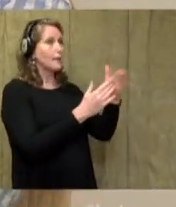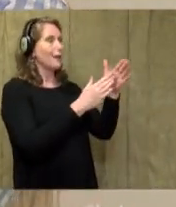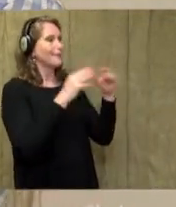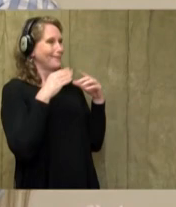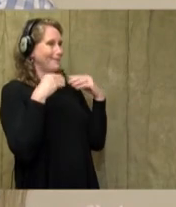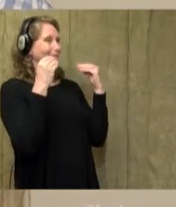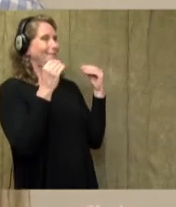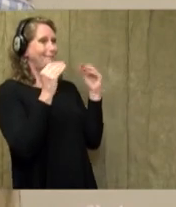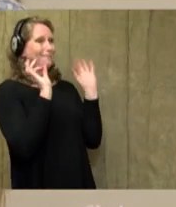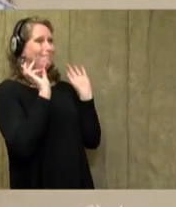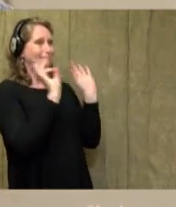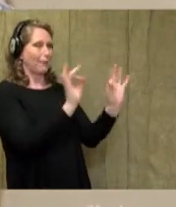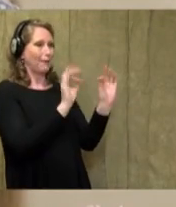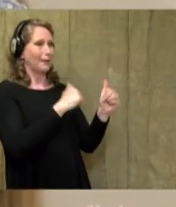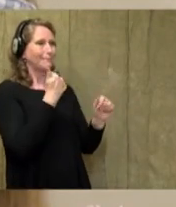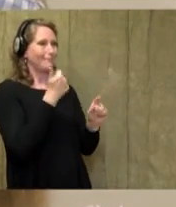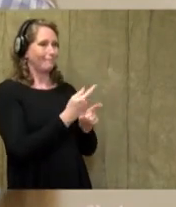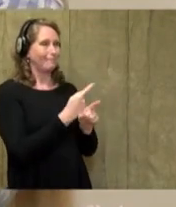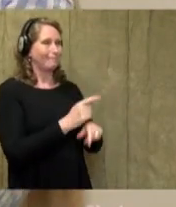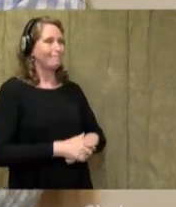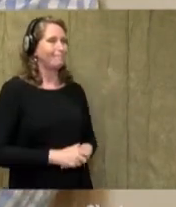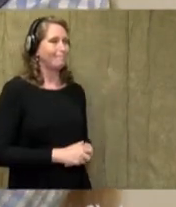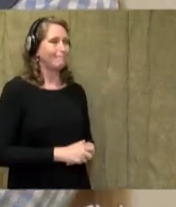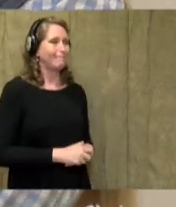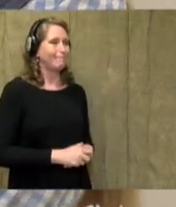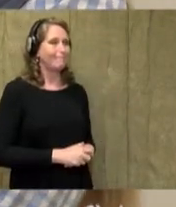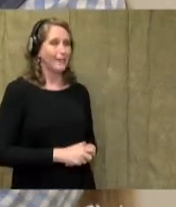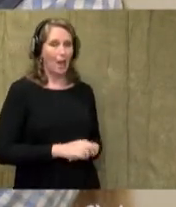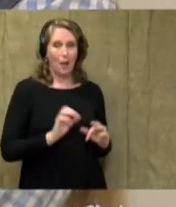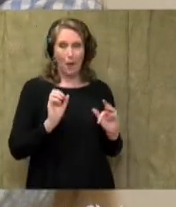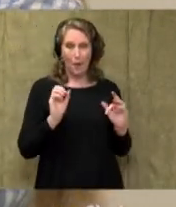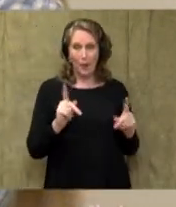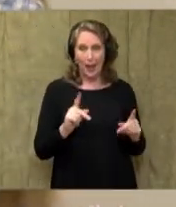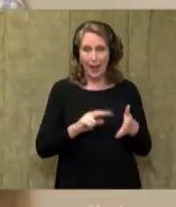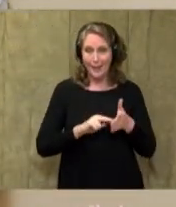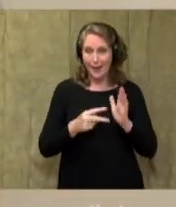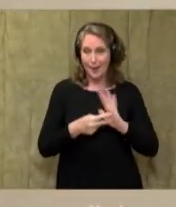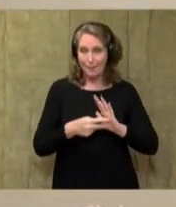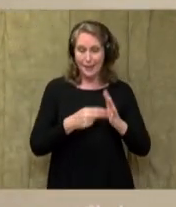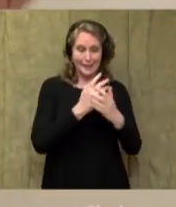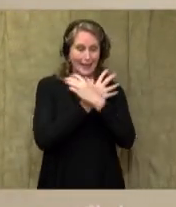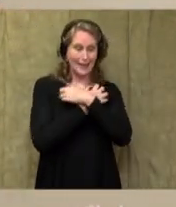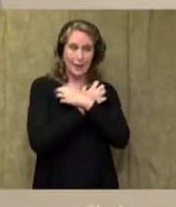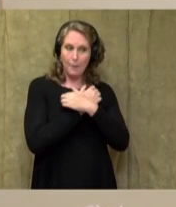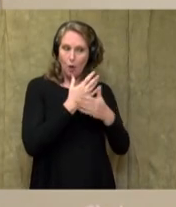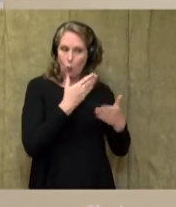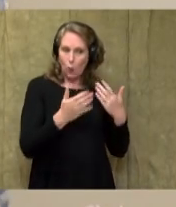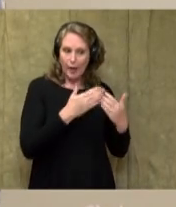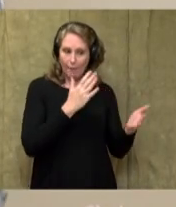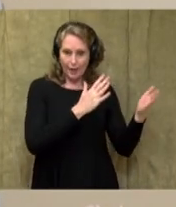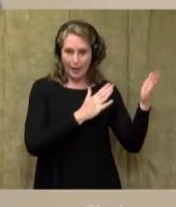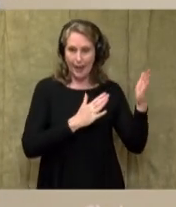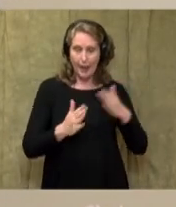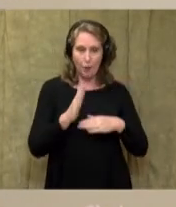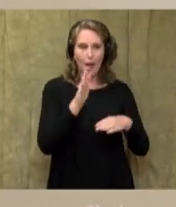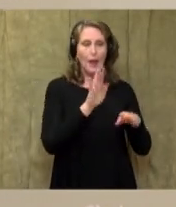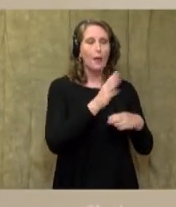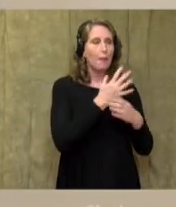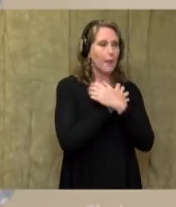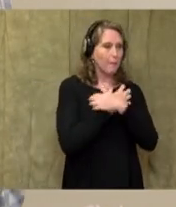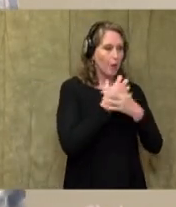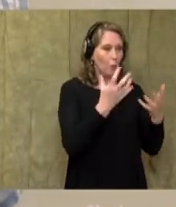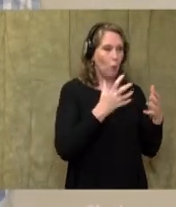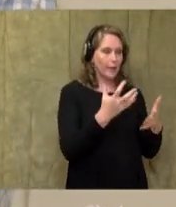smiled. "It's a done deal, Bear." Okay, so that means that the bear, whatever they plant, the bear wants